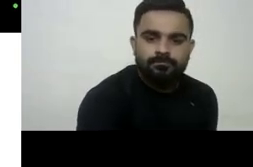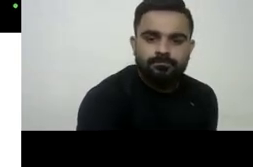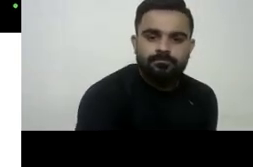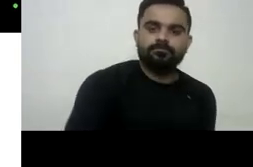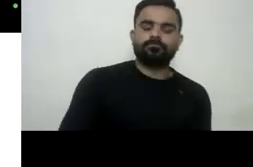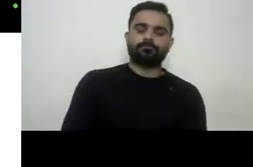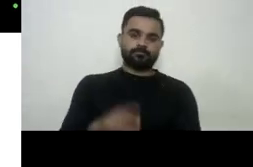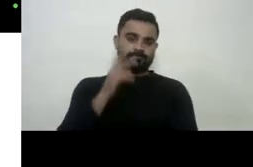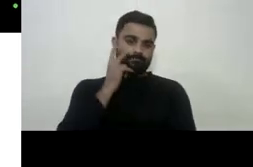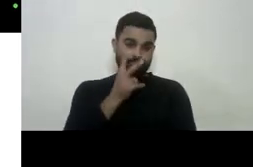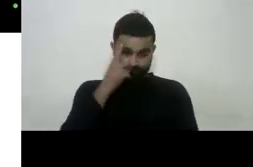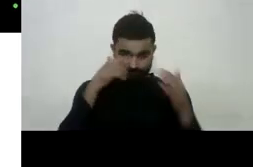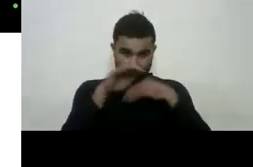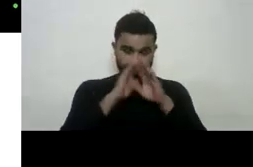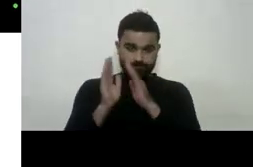Collaborative study writing,